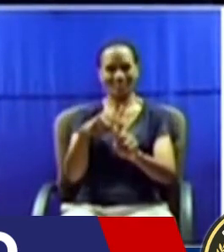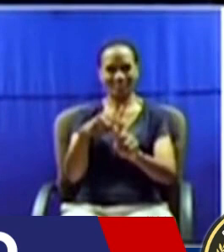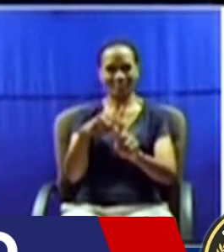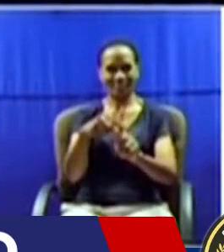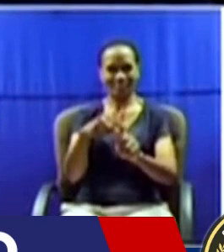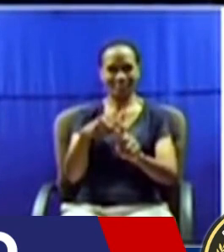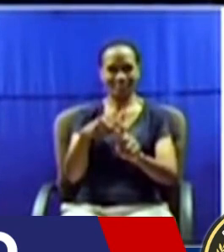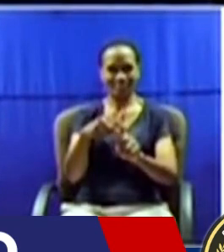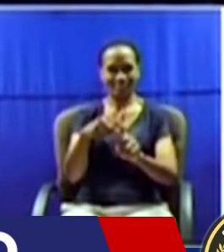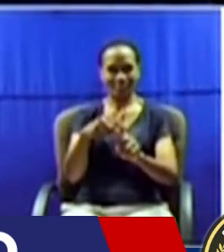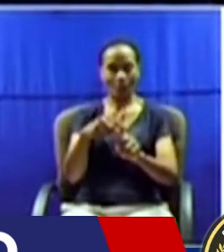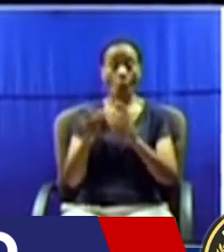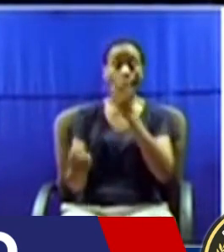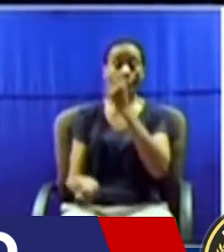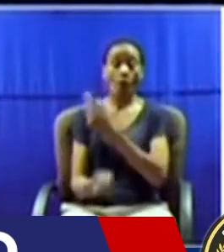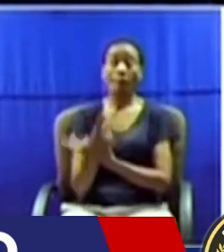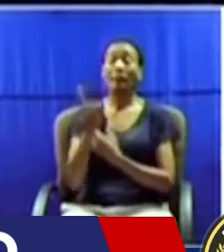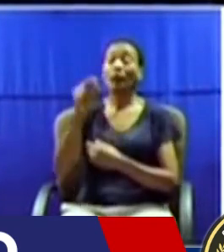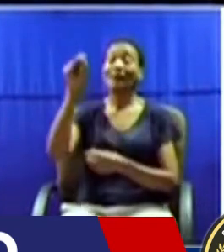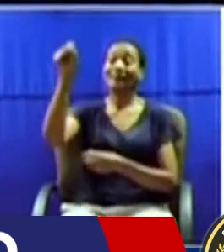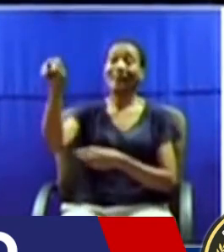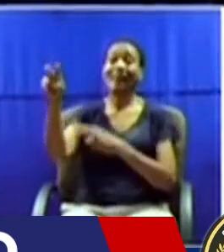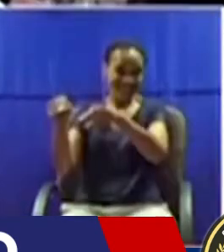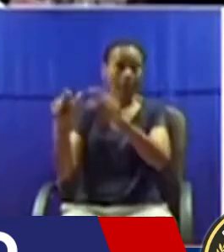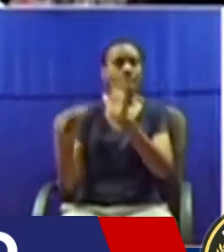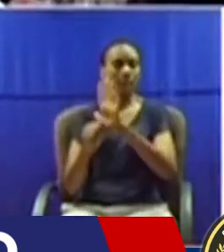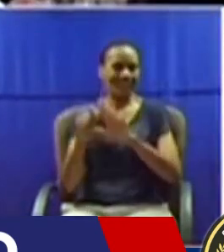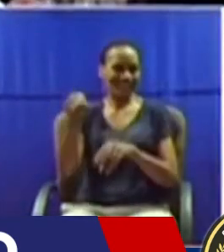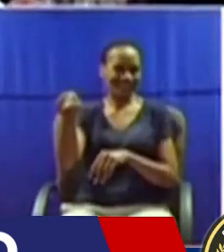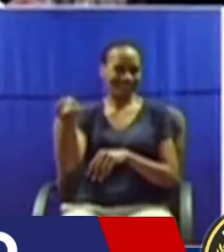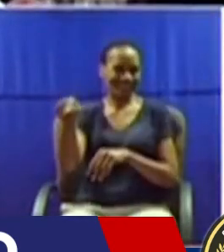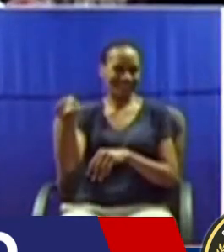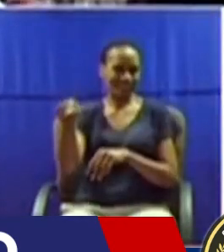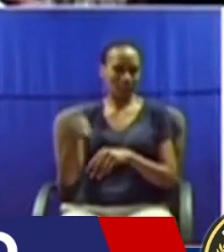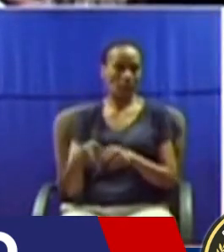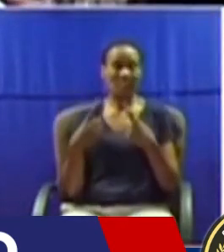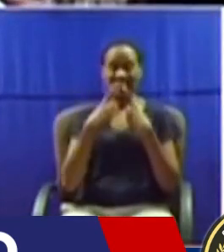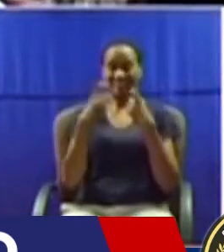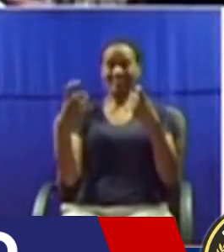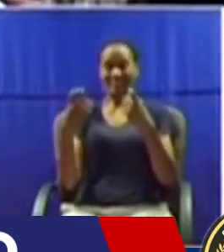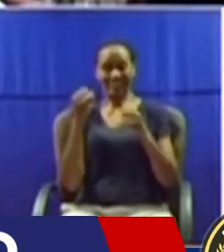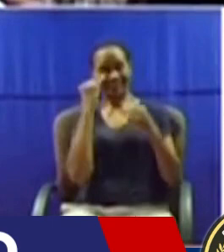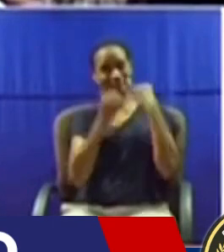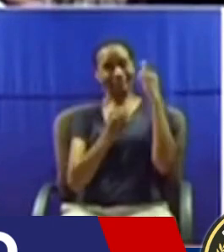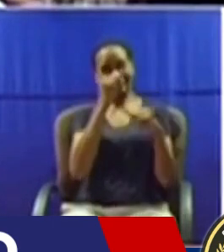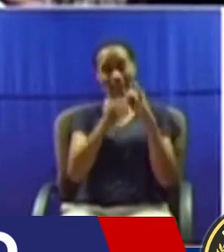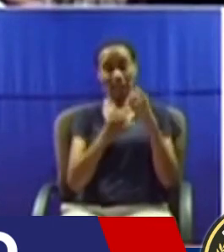of weapons from Russia to South Africa, ordered back in 2018.